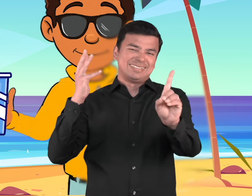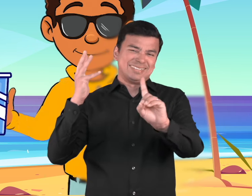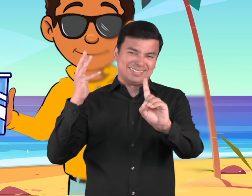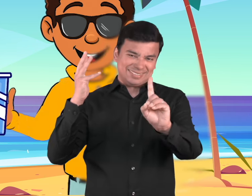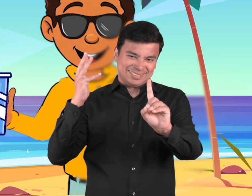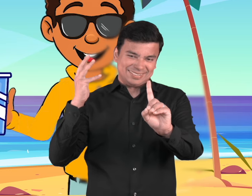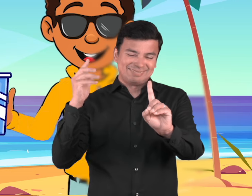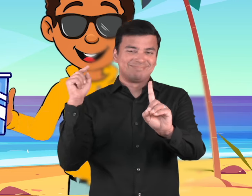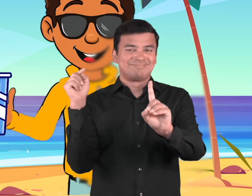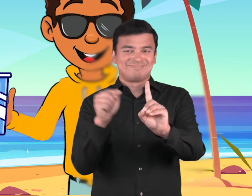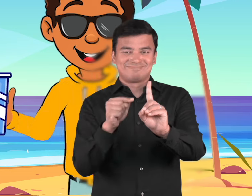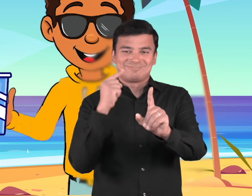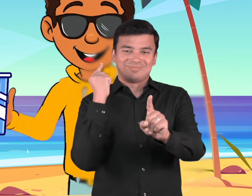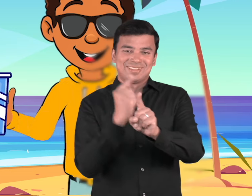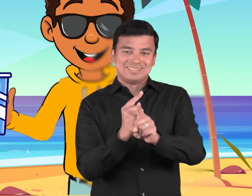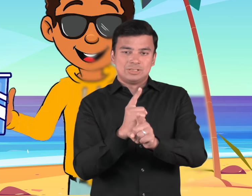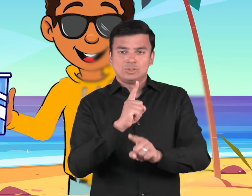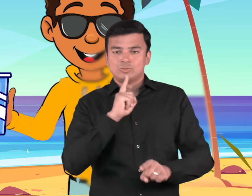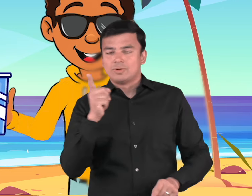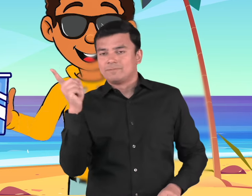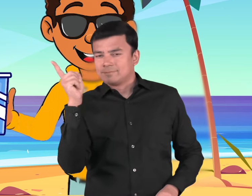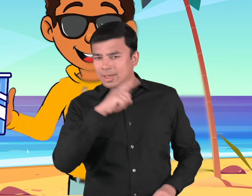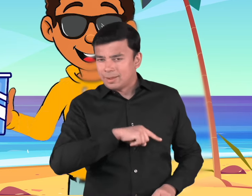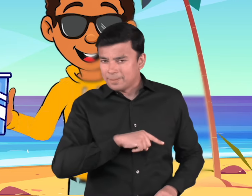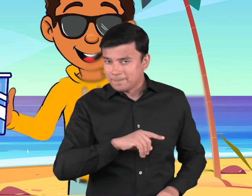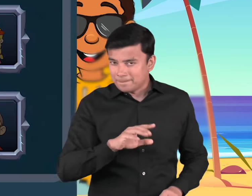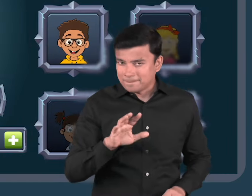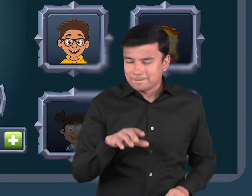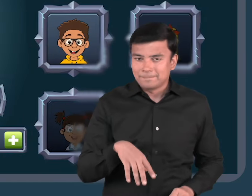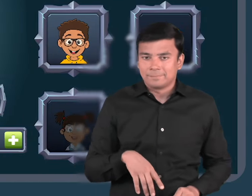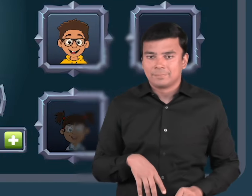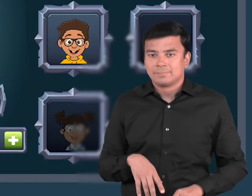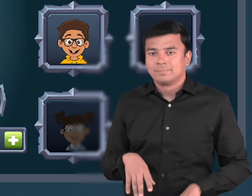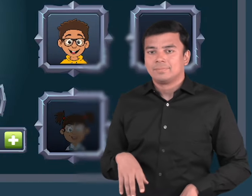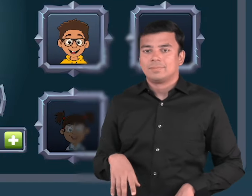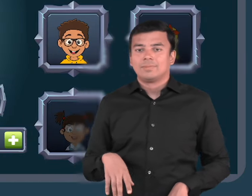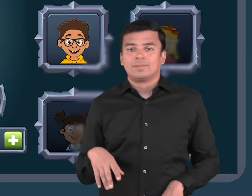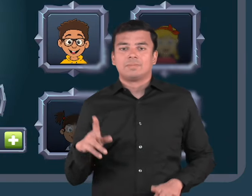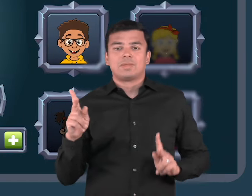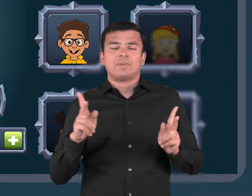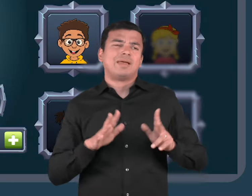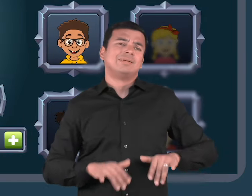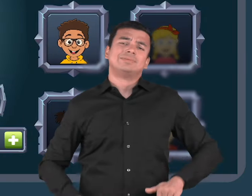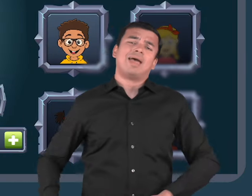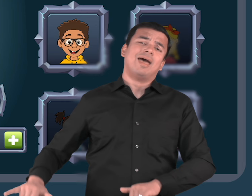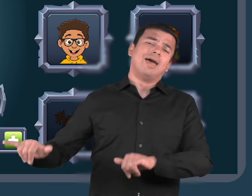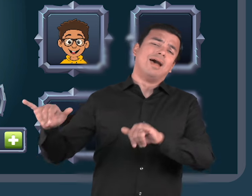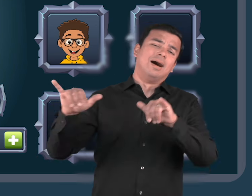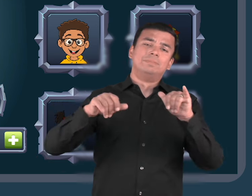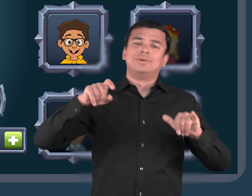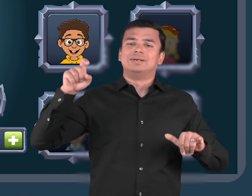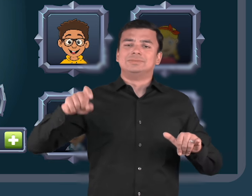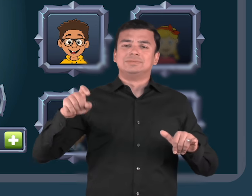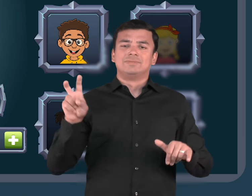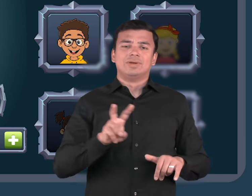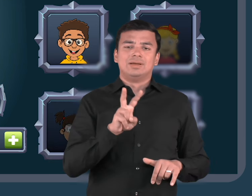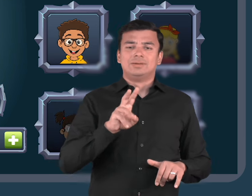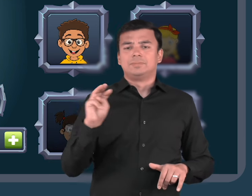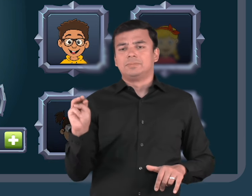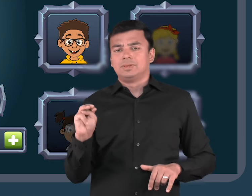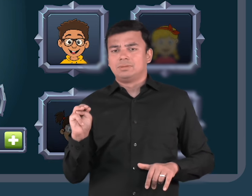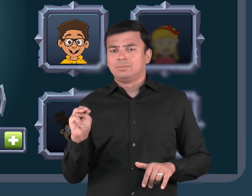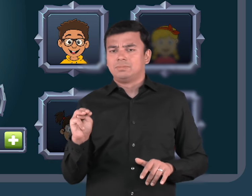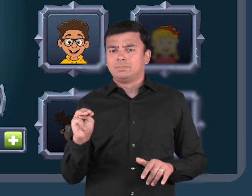vitamin you got it vitamin D true or false you need the same exact